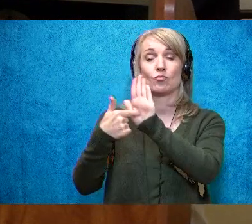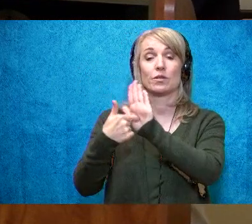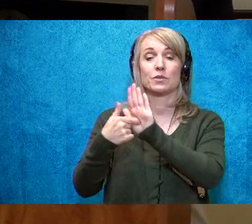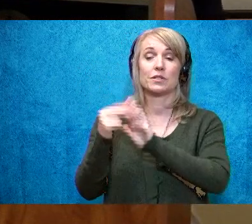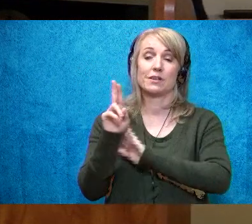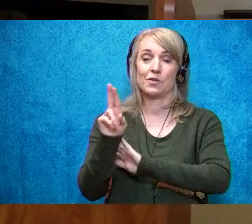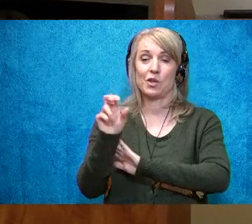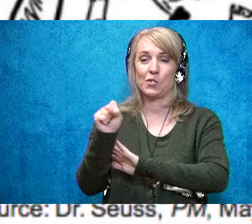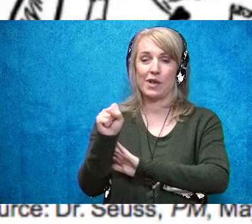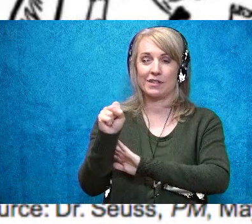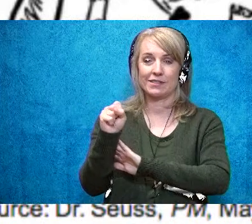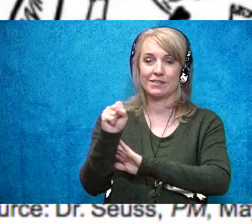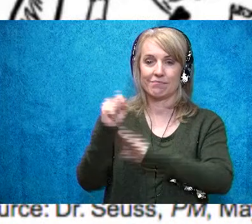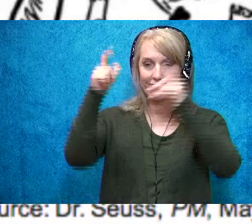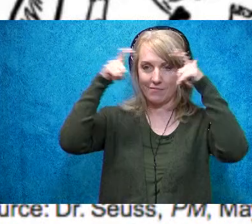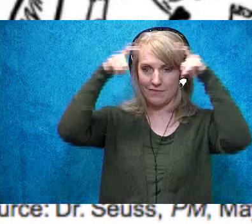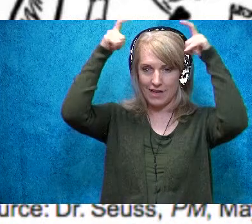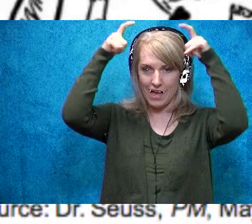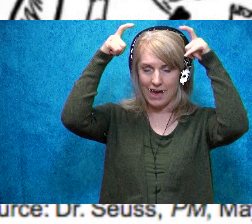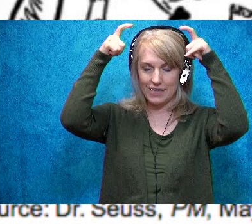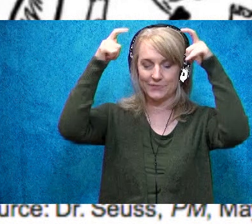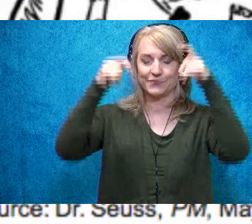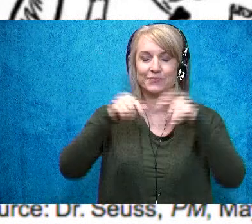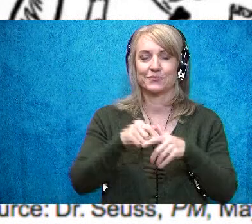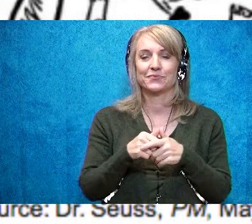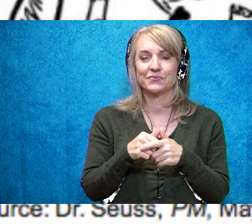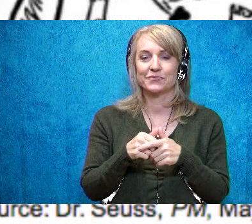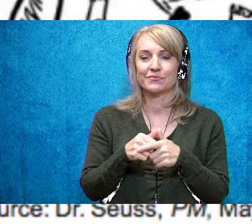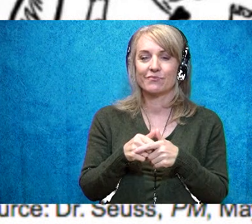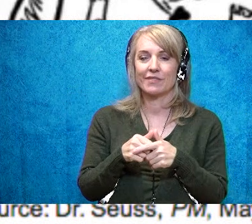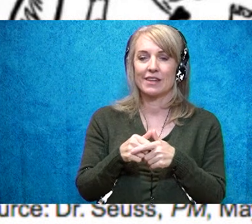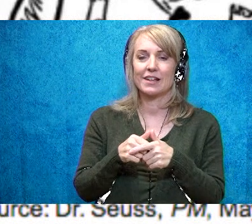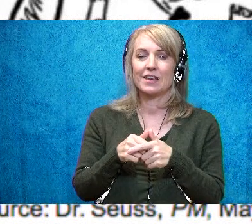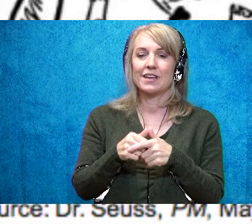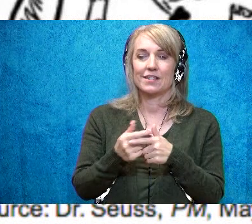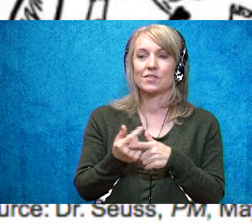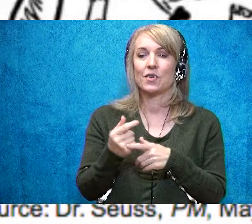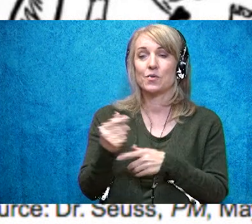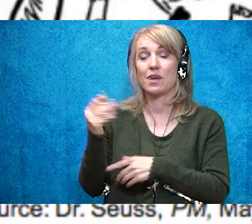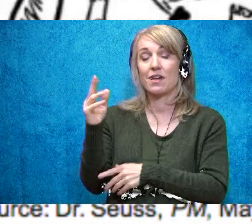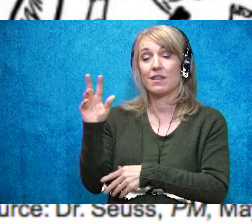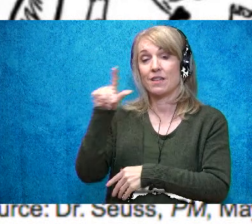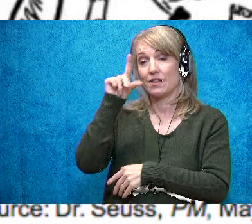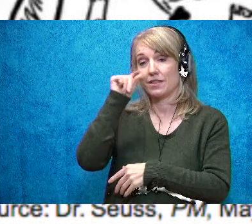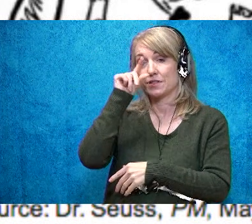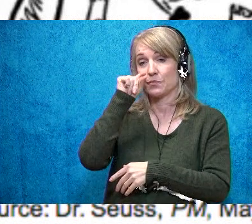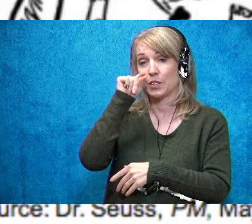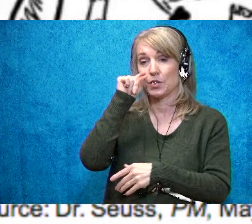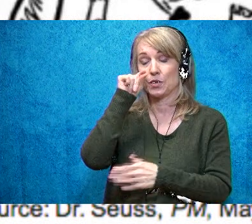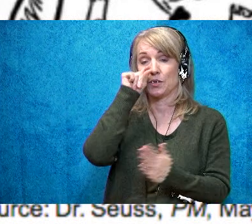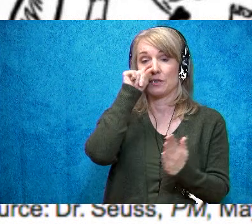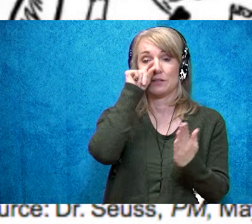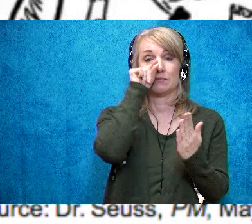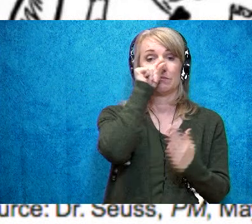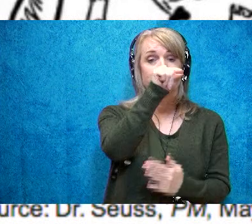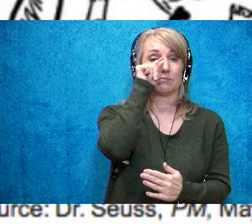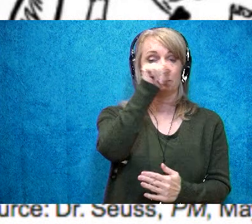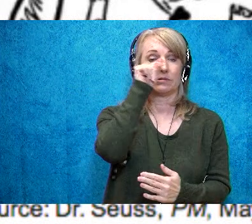Stripes hat on his head. But there's this woodpecker going from tree to tree to tree, and he's got the swastika on him, meaning